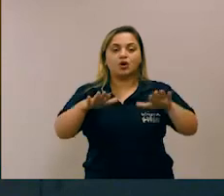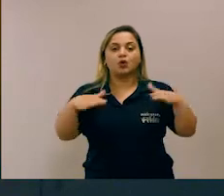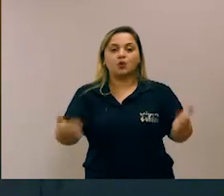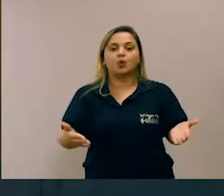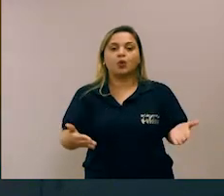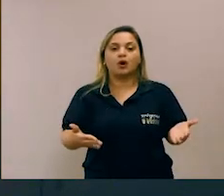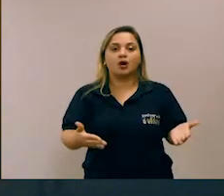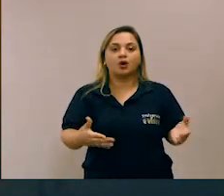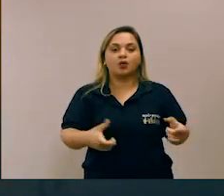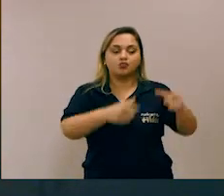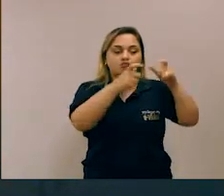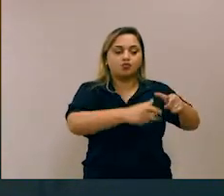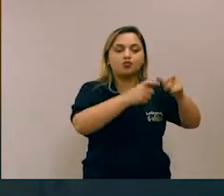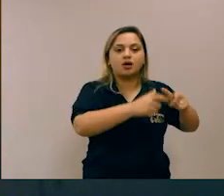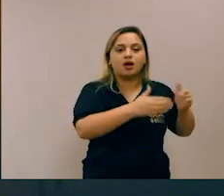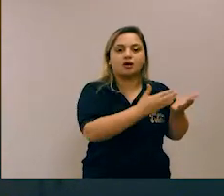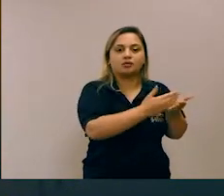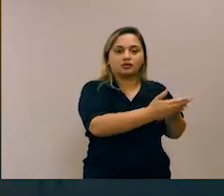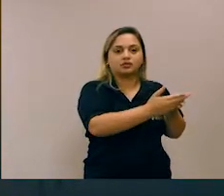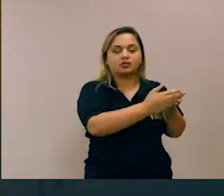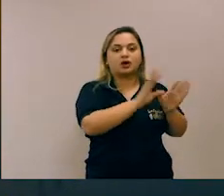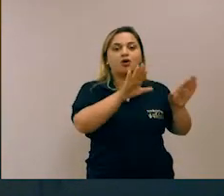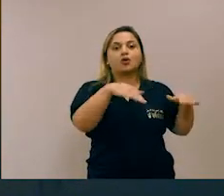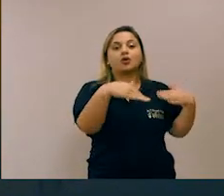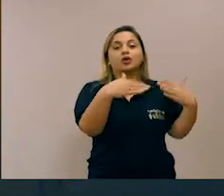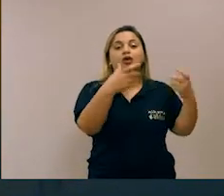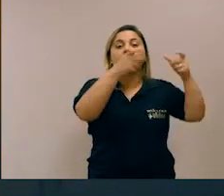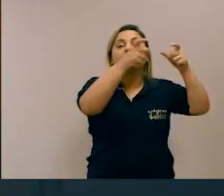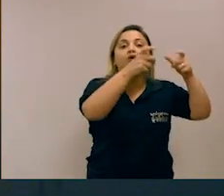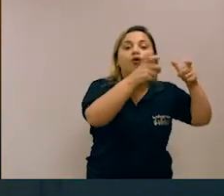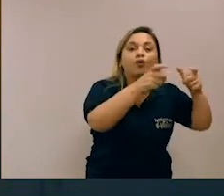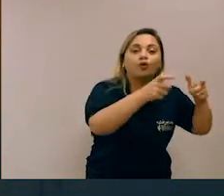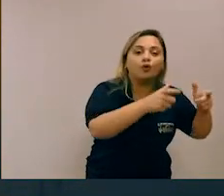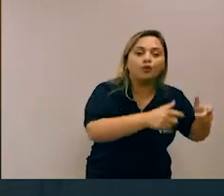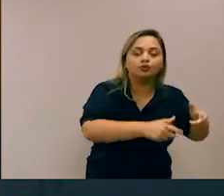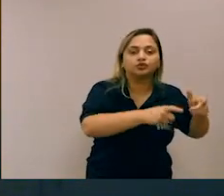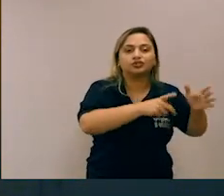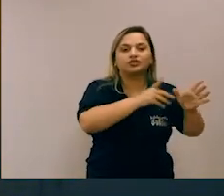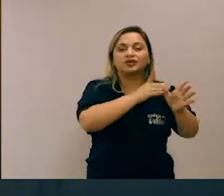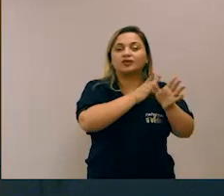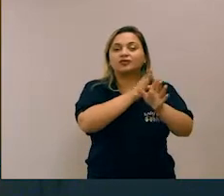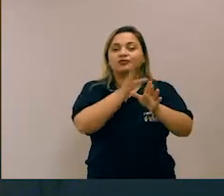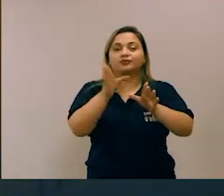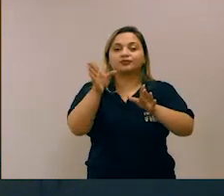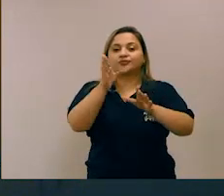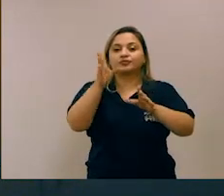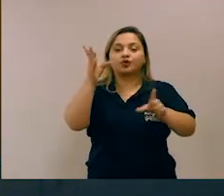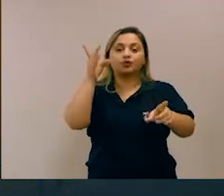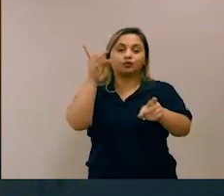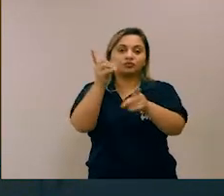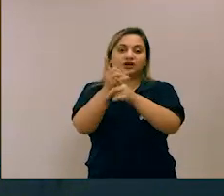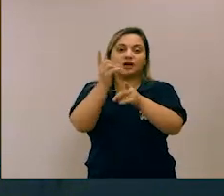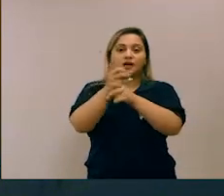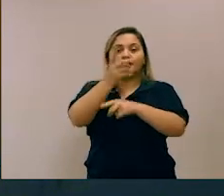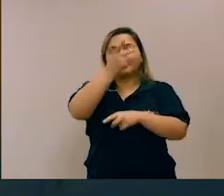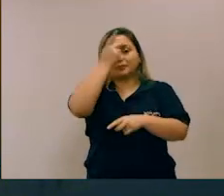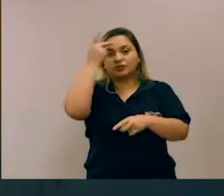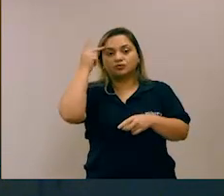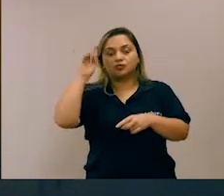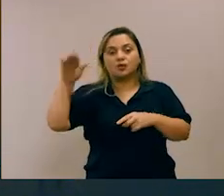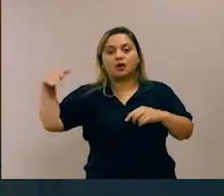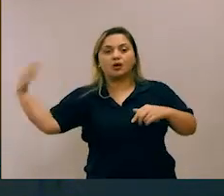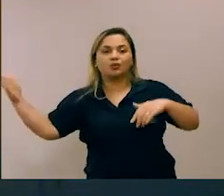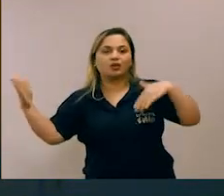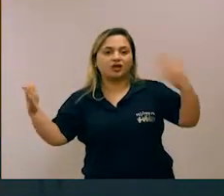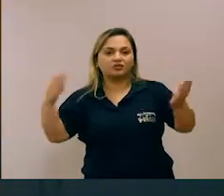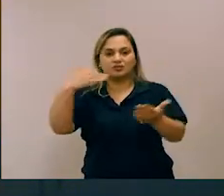21 missing people. What are the initial positions in the projection from the moment in which people